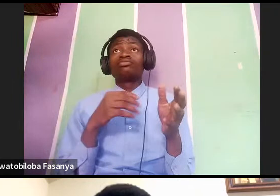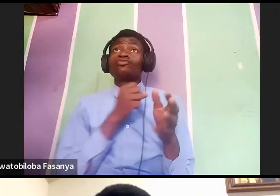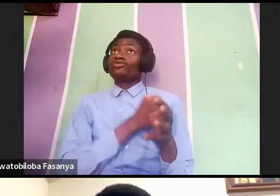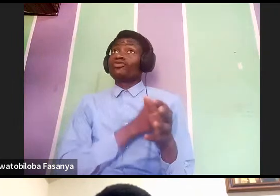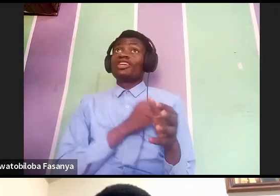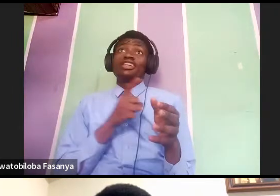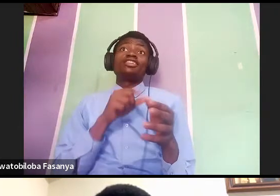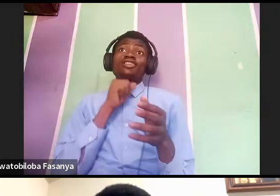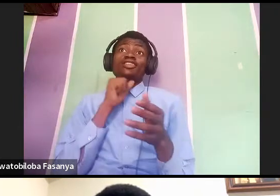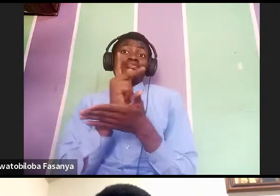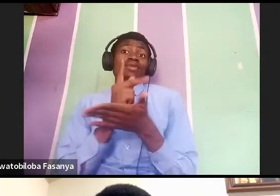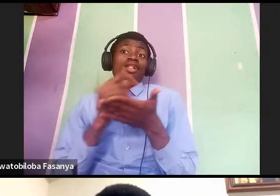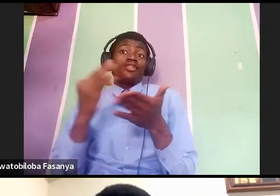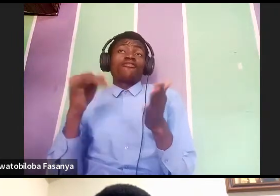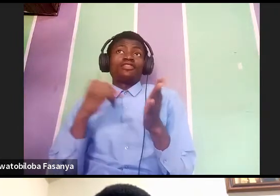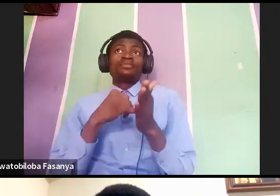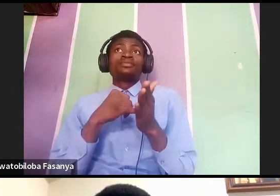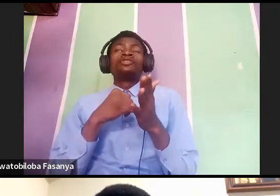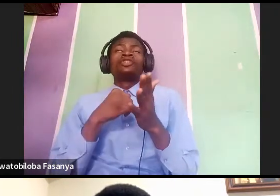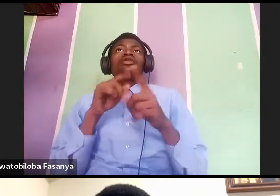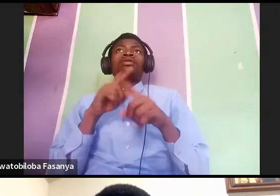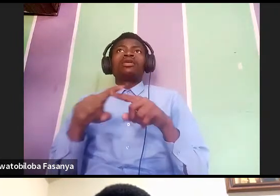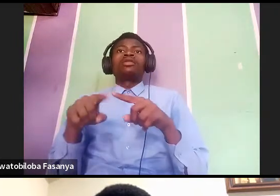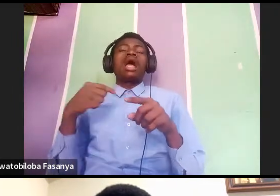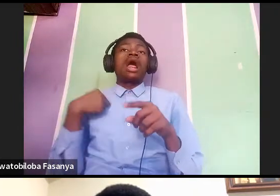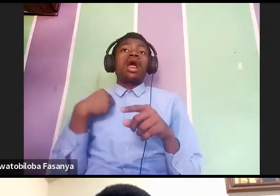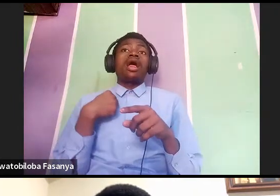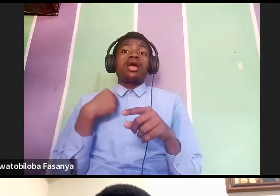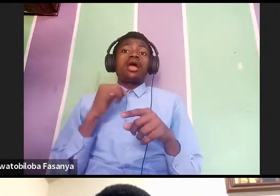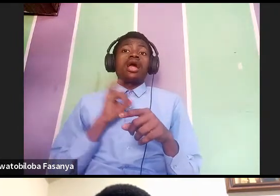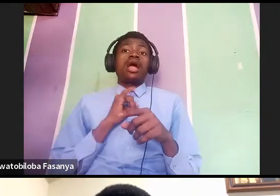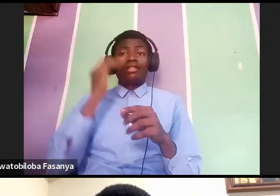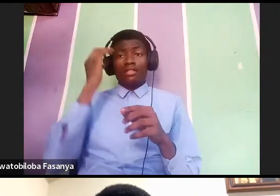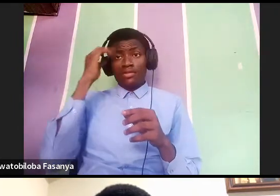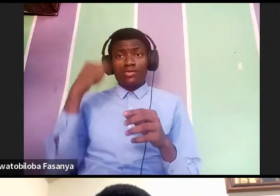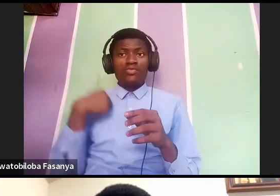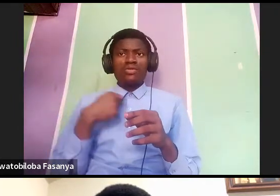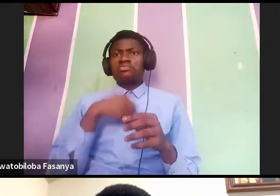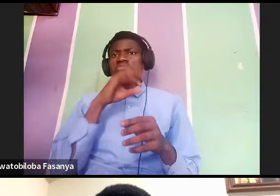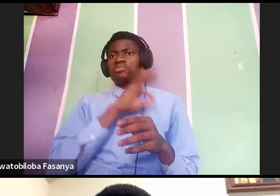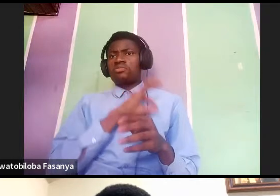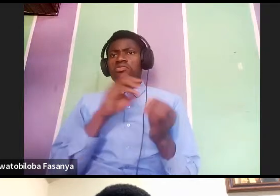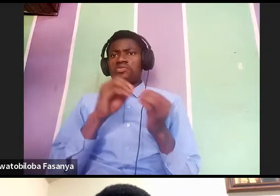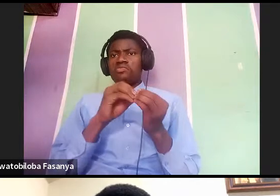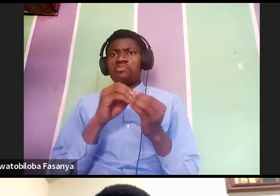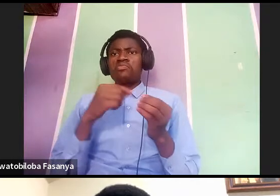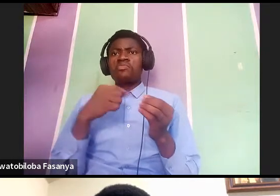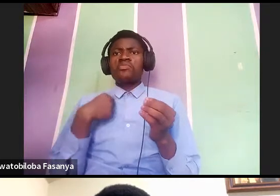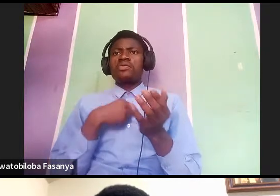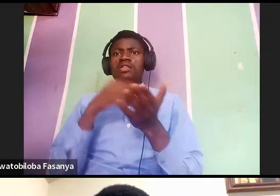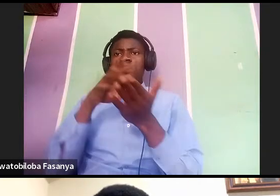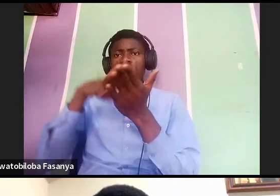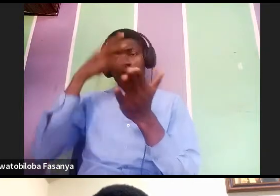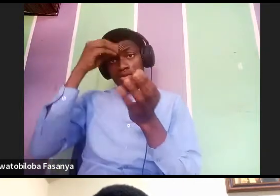really gained some information and equipped ourselves with managing emergency during